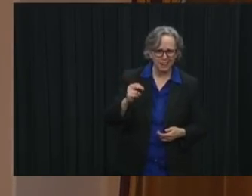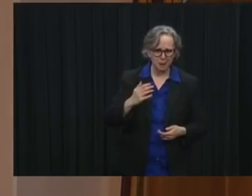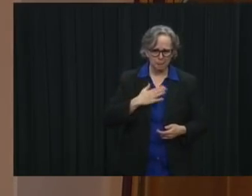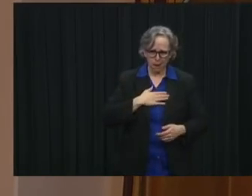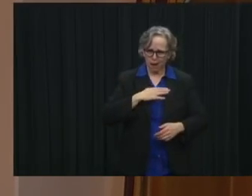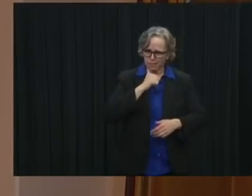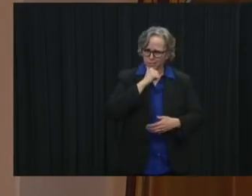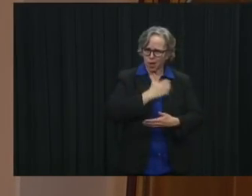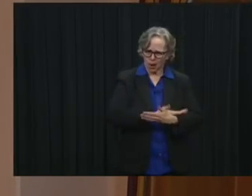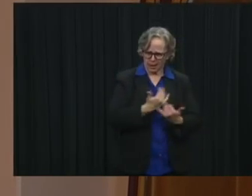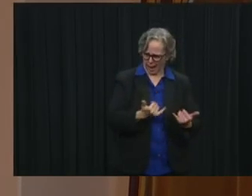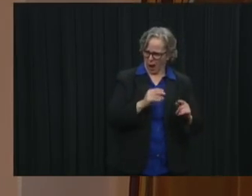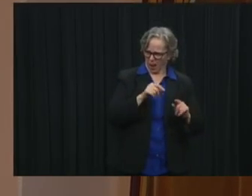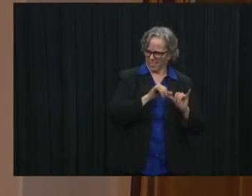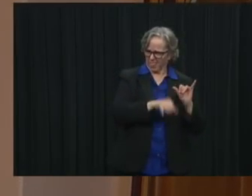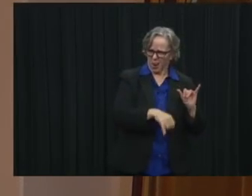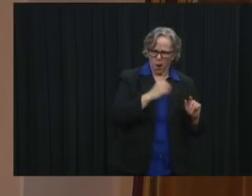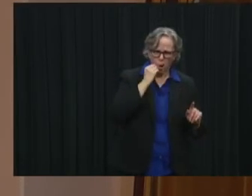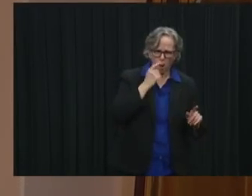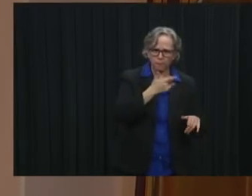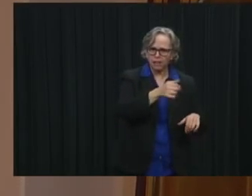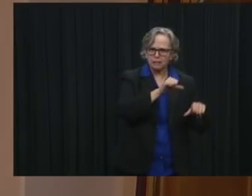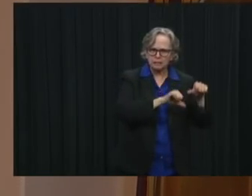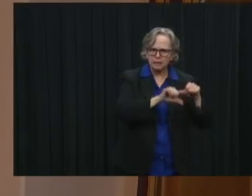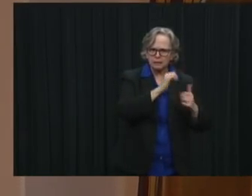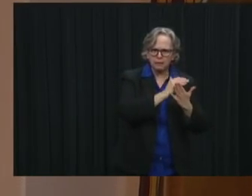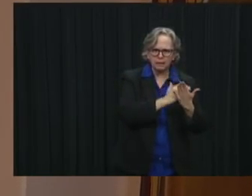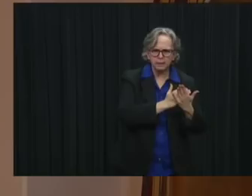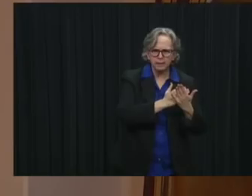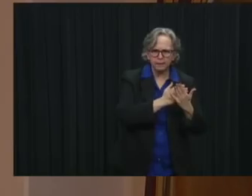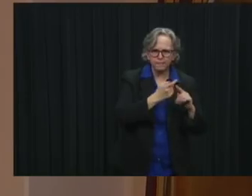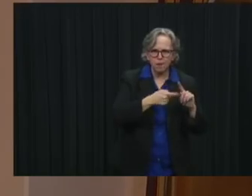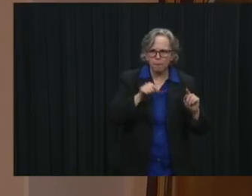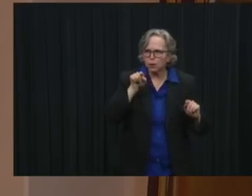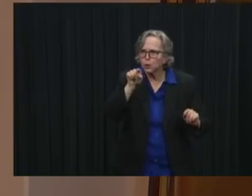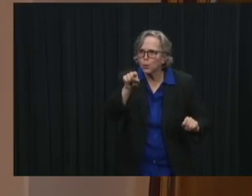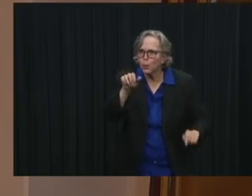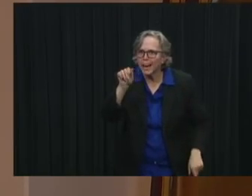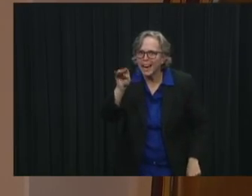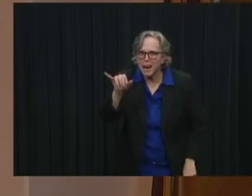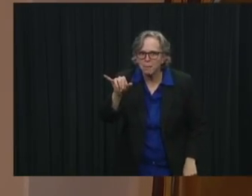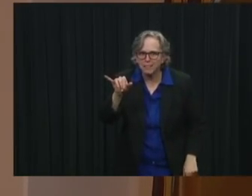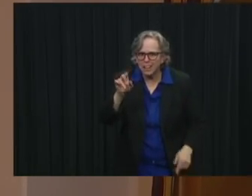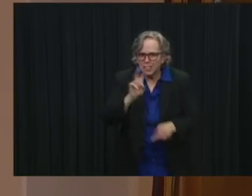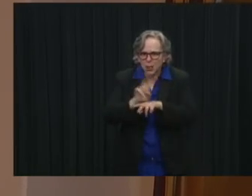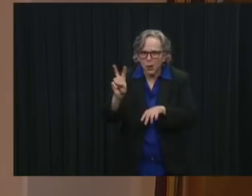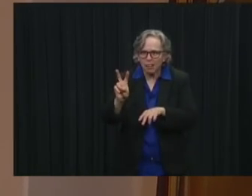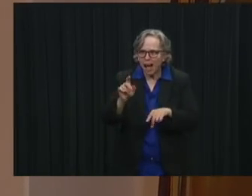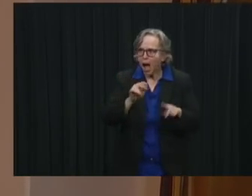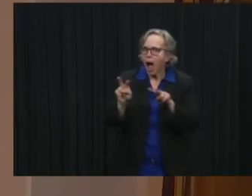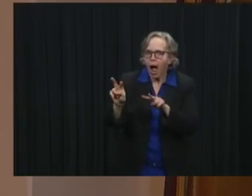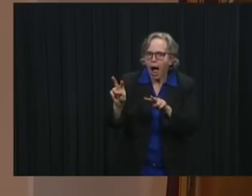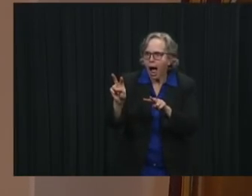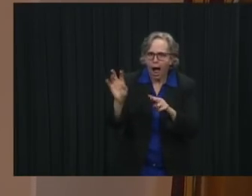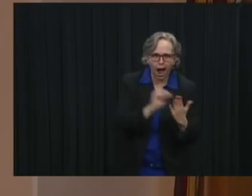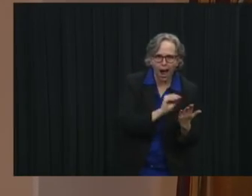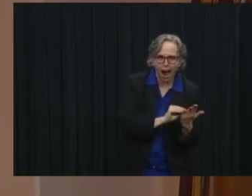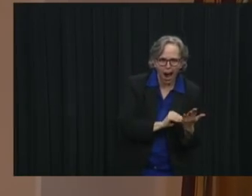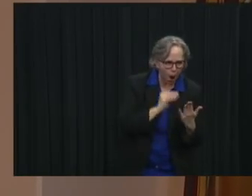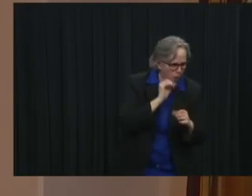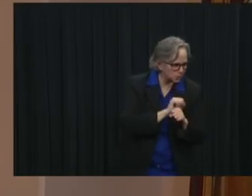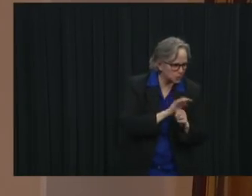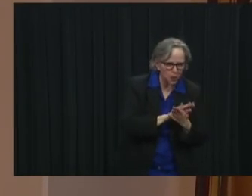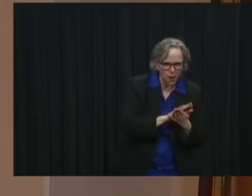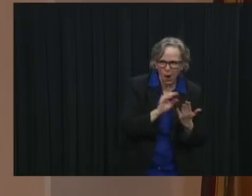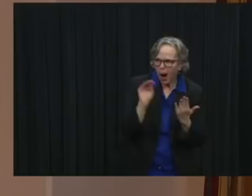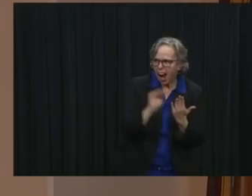their science lesson from Amy at these 2 o'clock briefings when they're doing homeschooling. They do the home ec